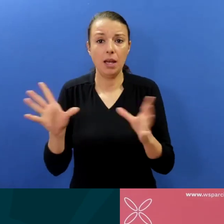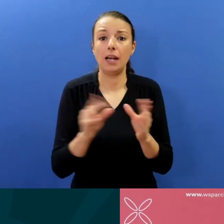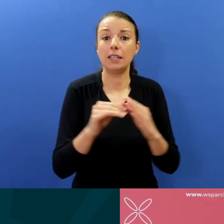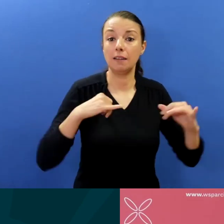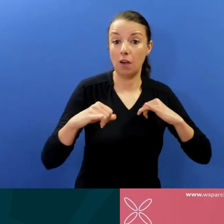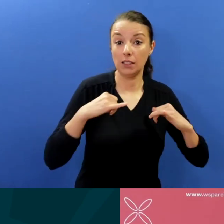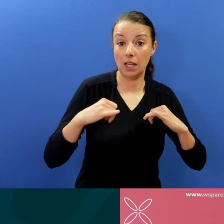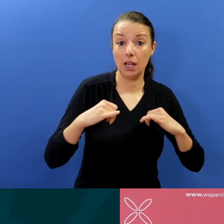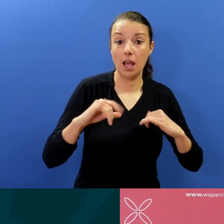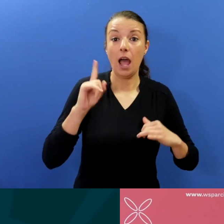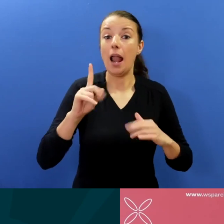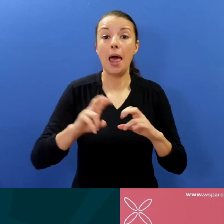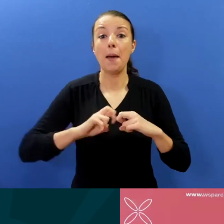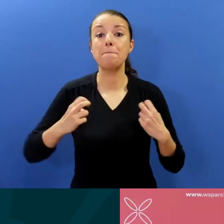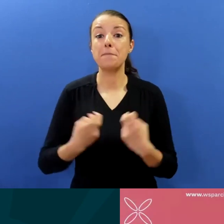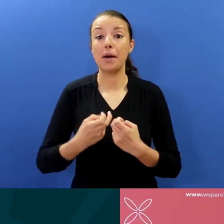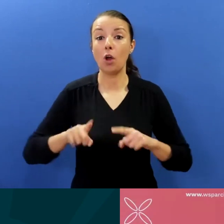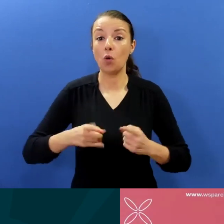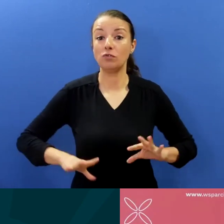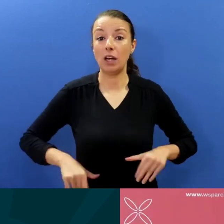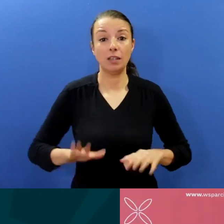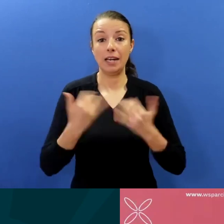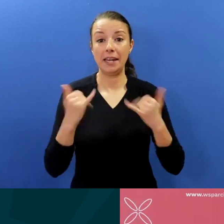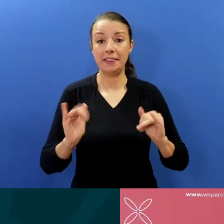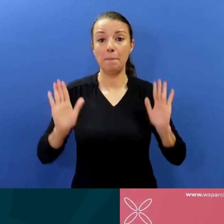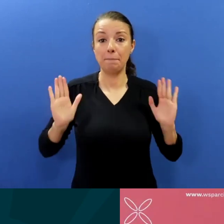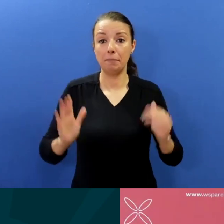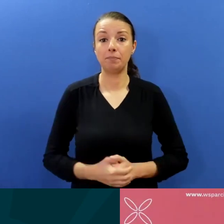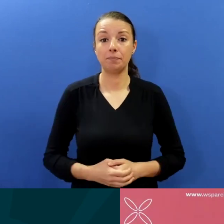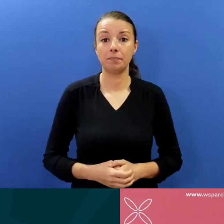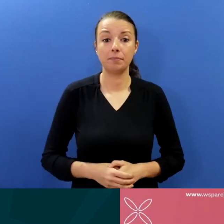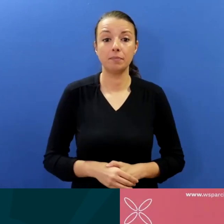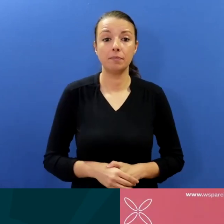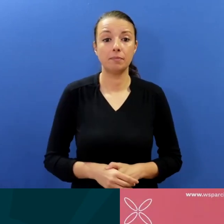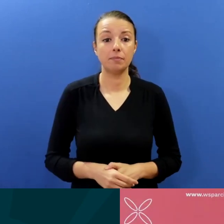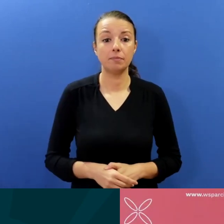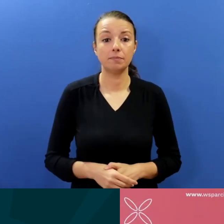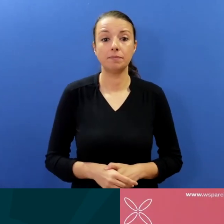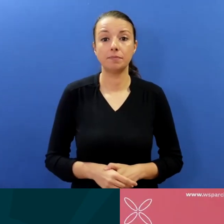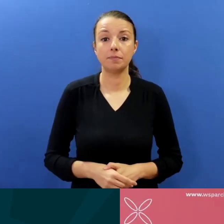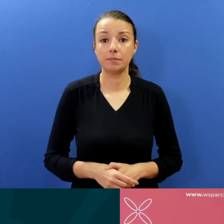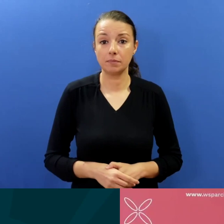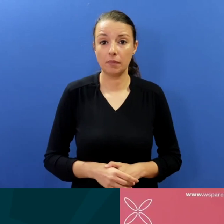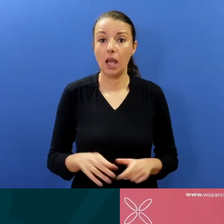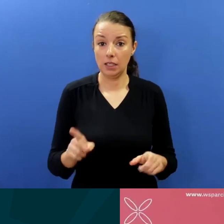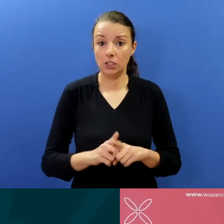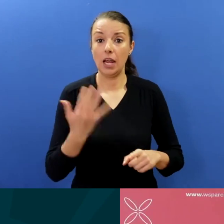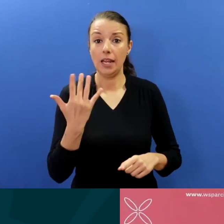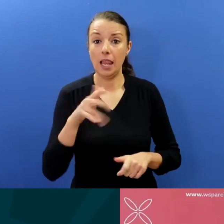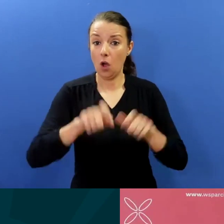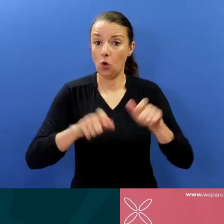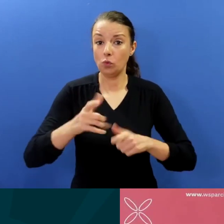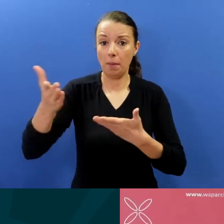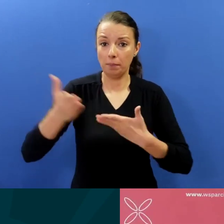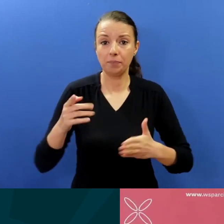Switzerland. For the number of citizens invited to participate, it's interesting because, for instance, I give you